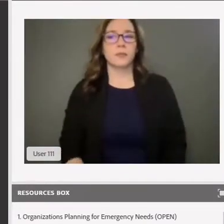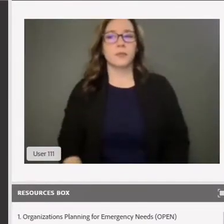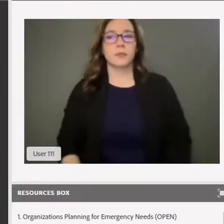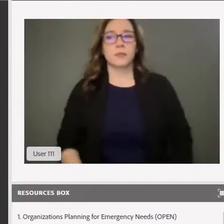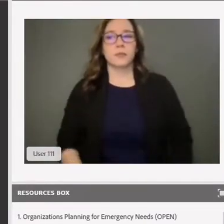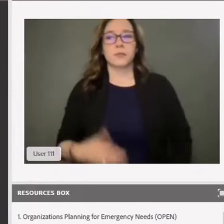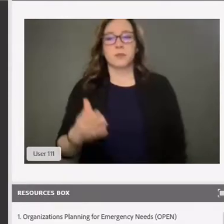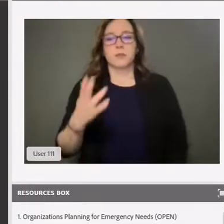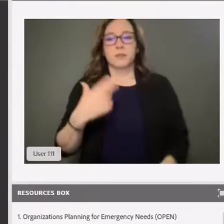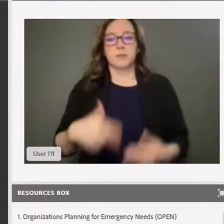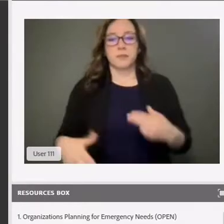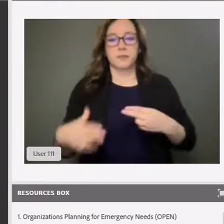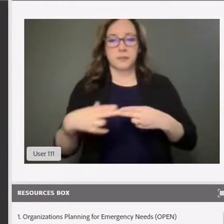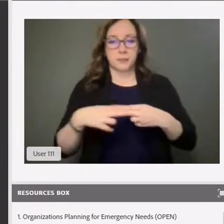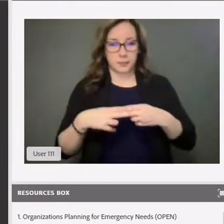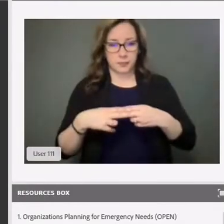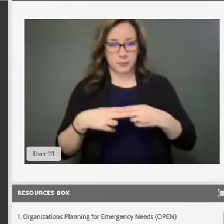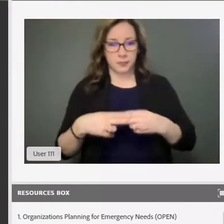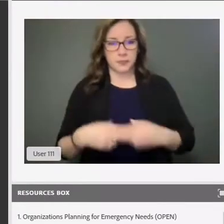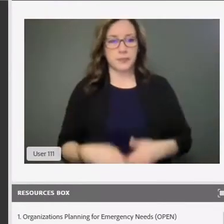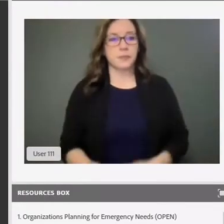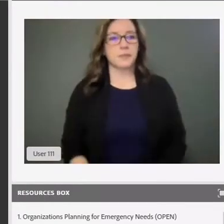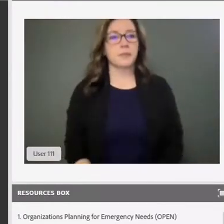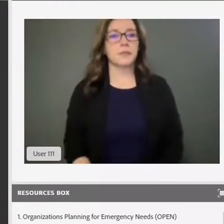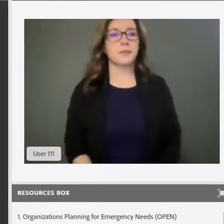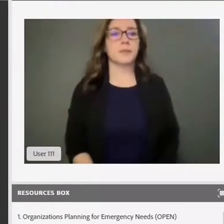Next slide, please.